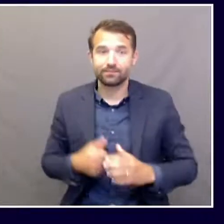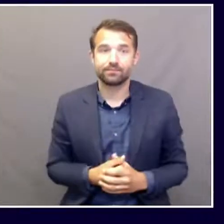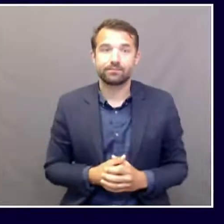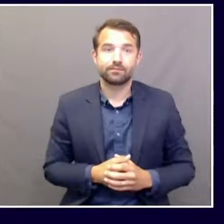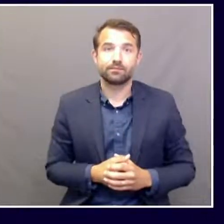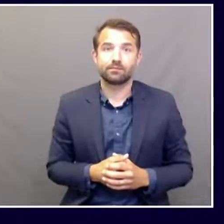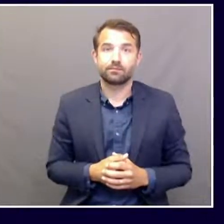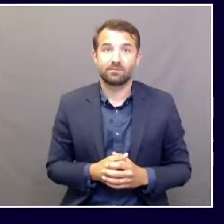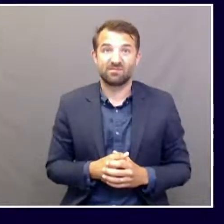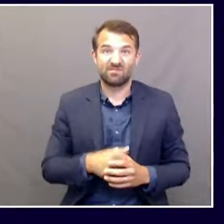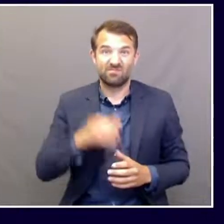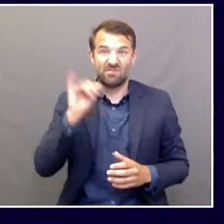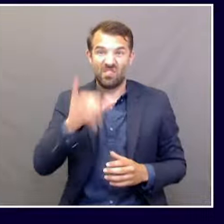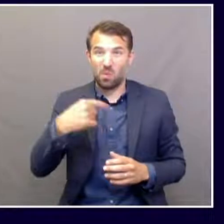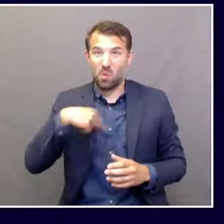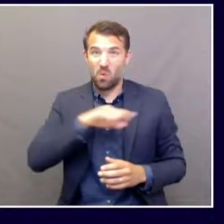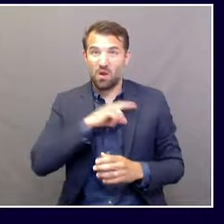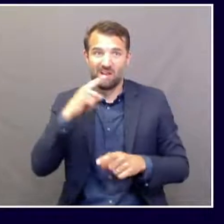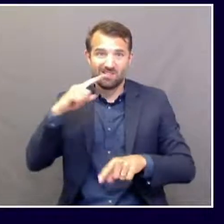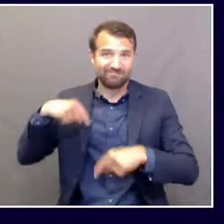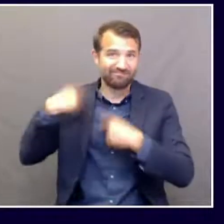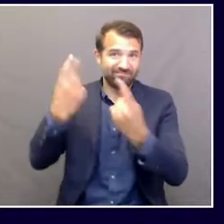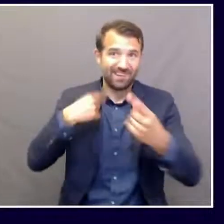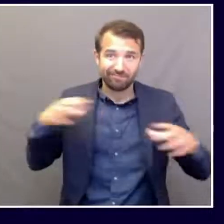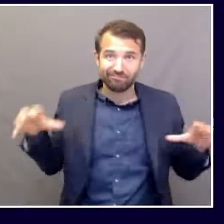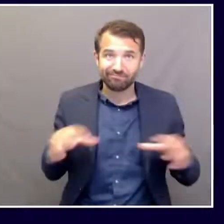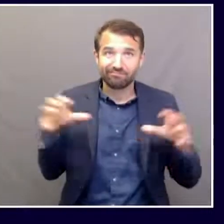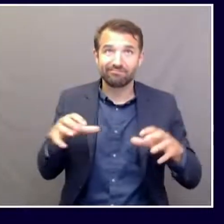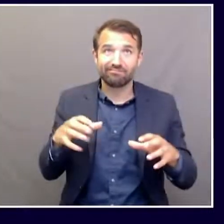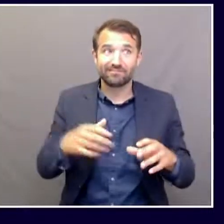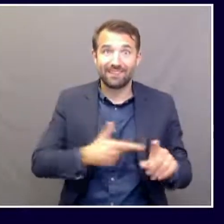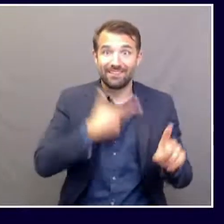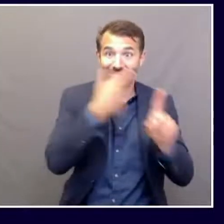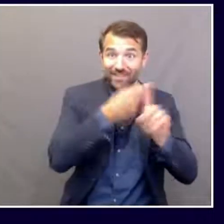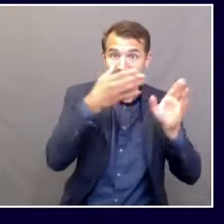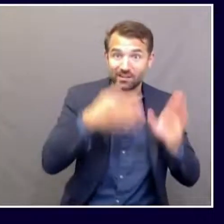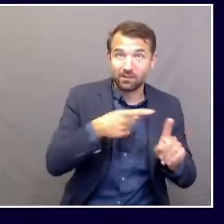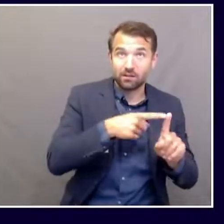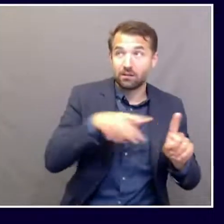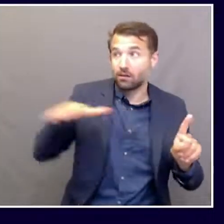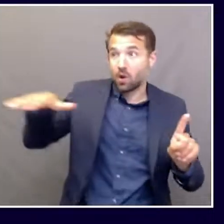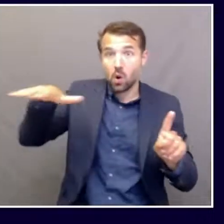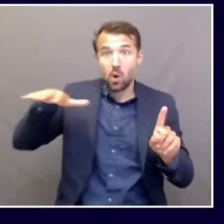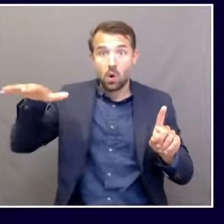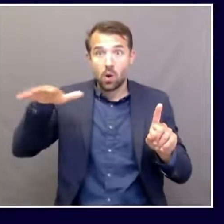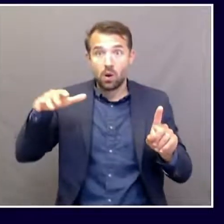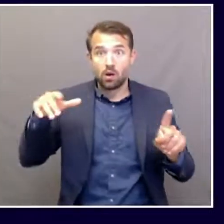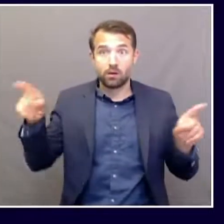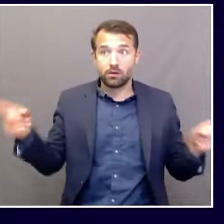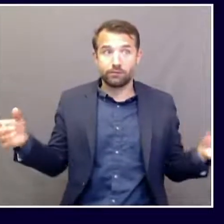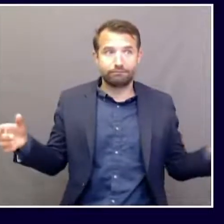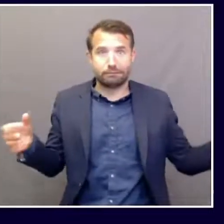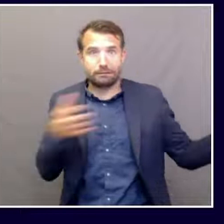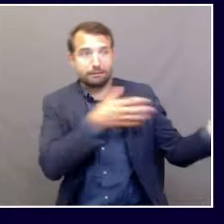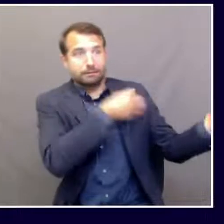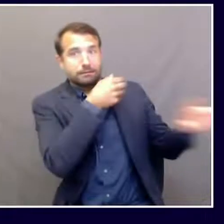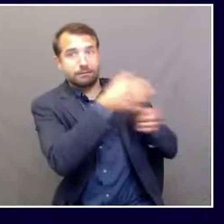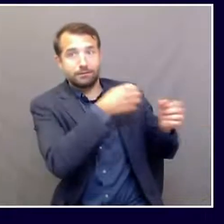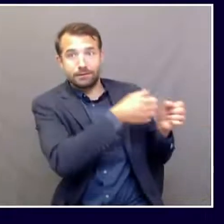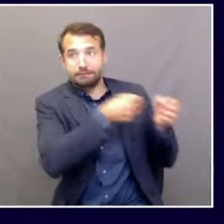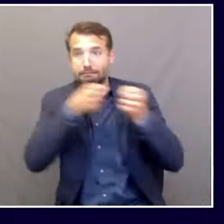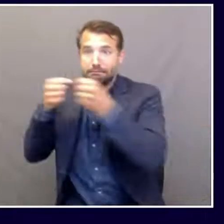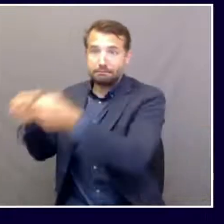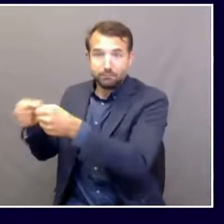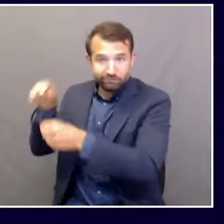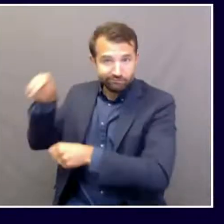on site to be able to deliver shots. And it's been a variety of organizations, from camps who are expecting campers